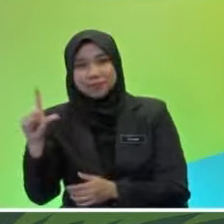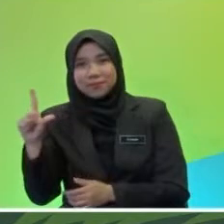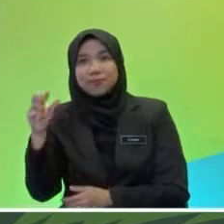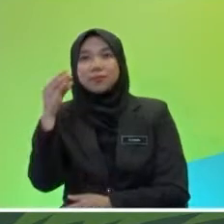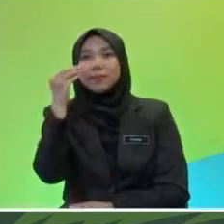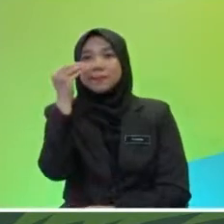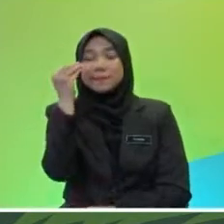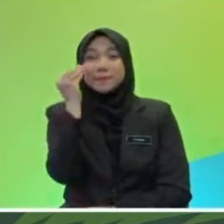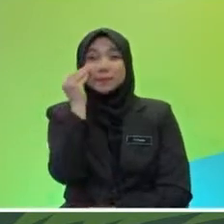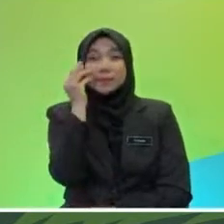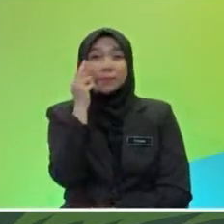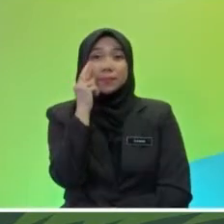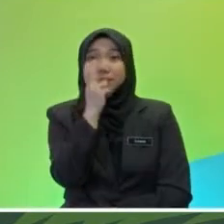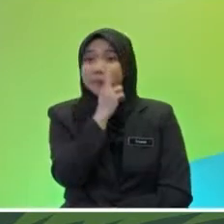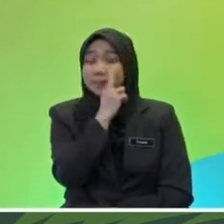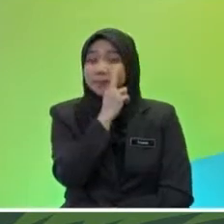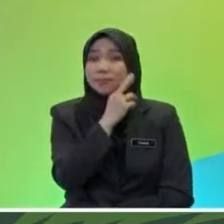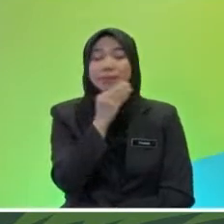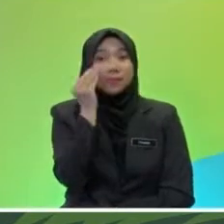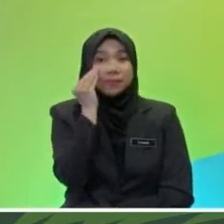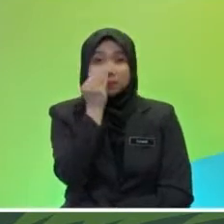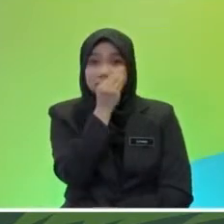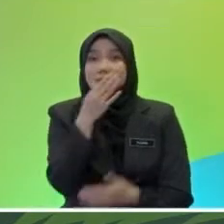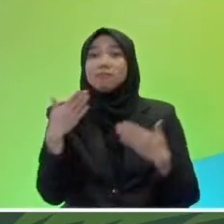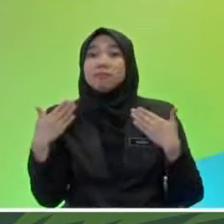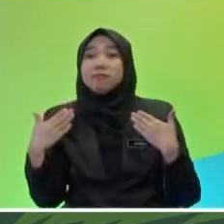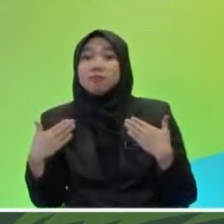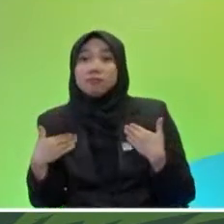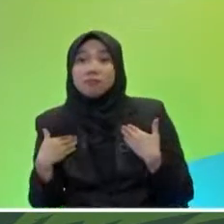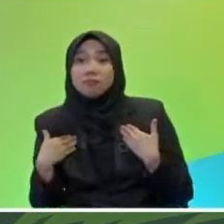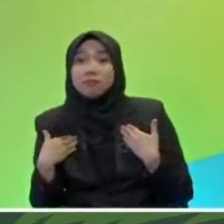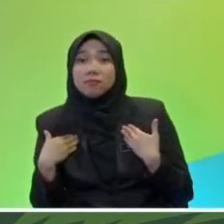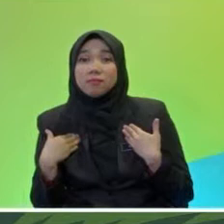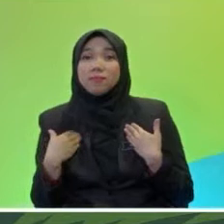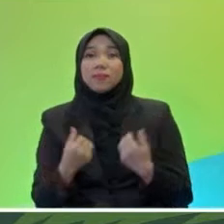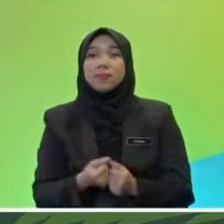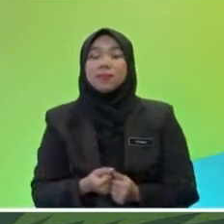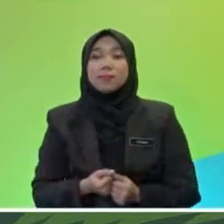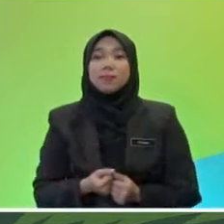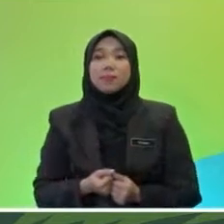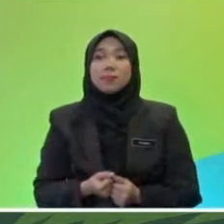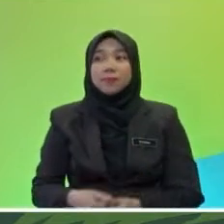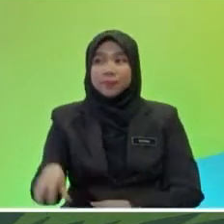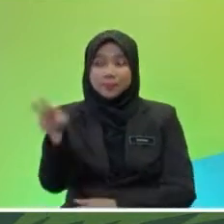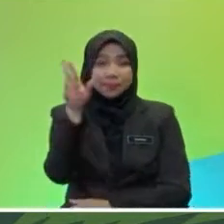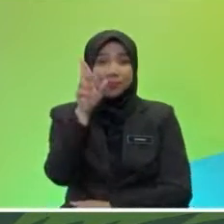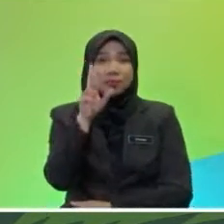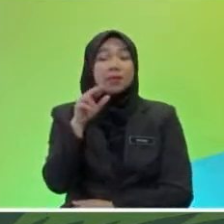plant and the hibiscus plant have netted veins. Mm-hmm. You can see the veins there, right? Yes. So this we call netted